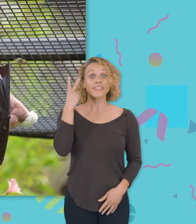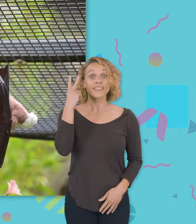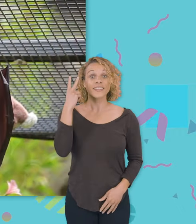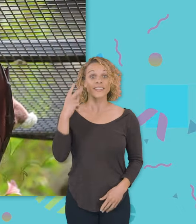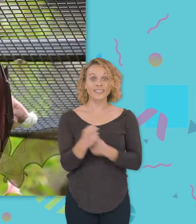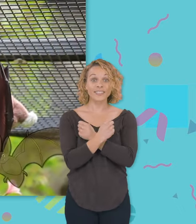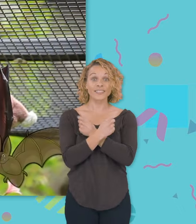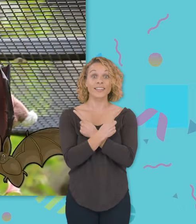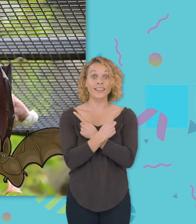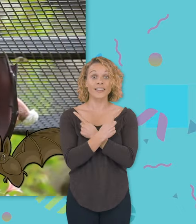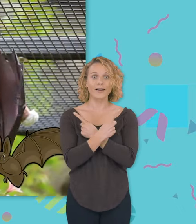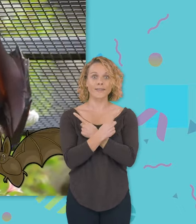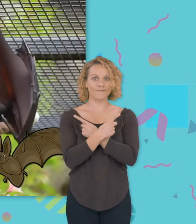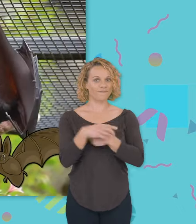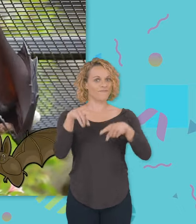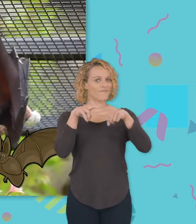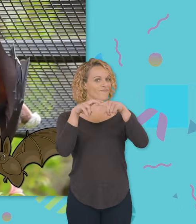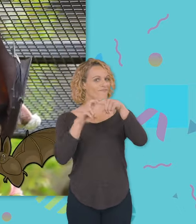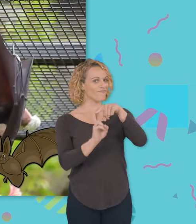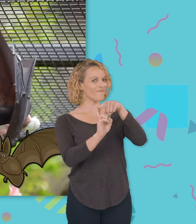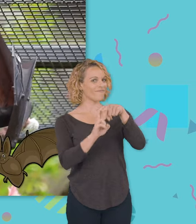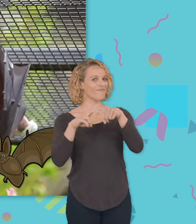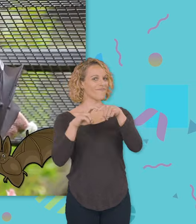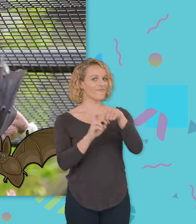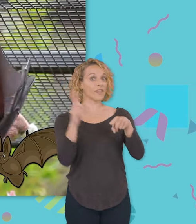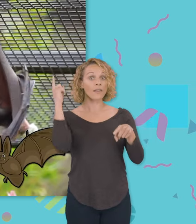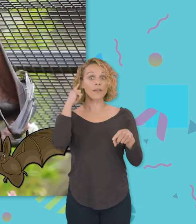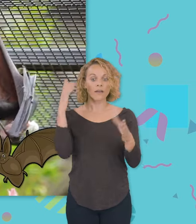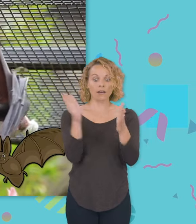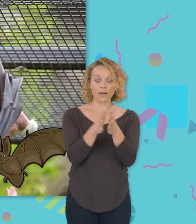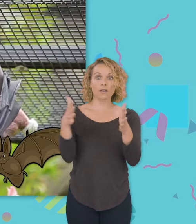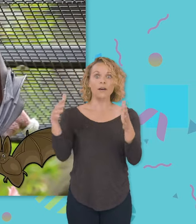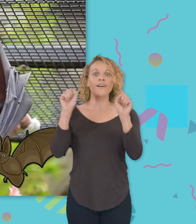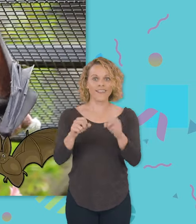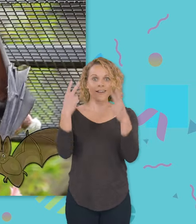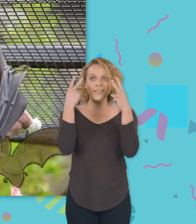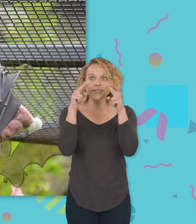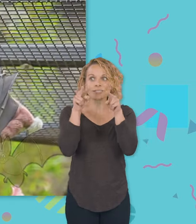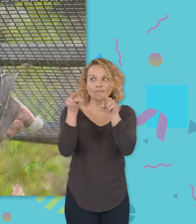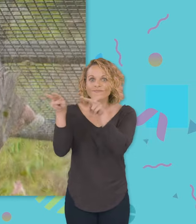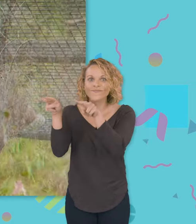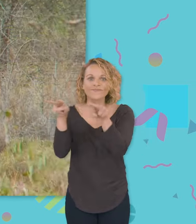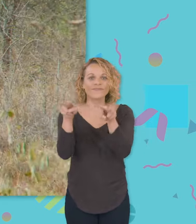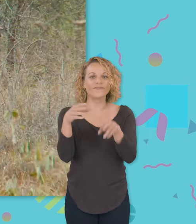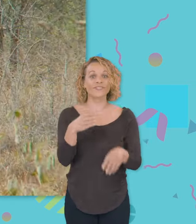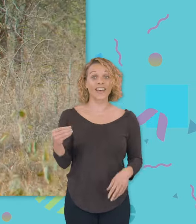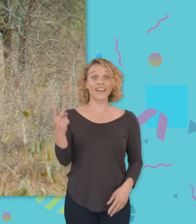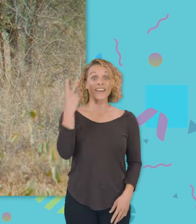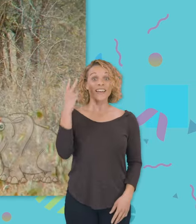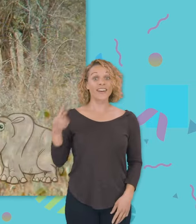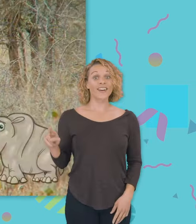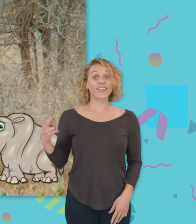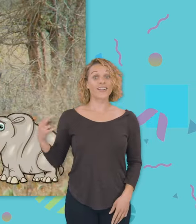And I see bats hanging upside down using sonar to see. And I